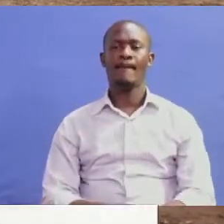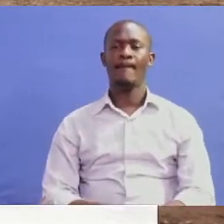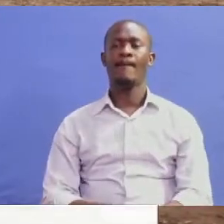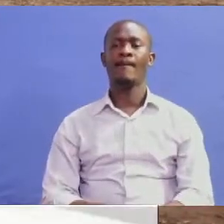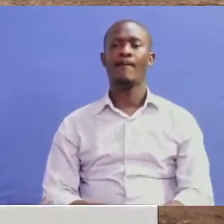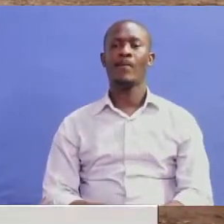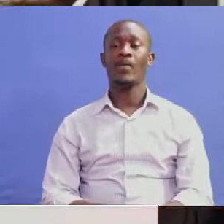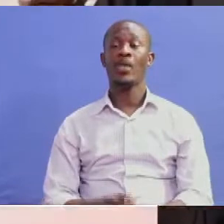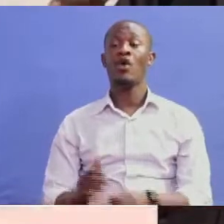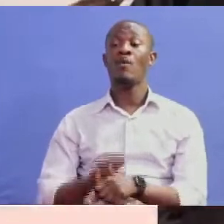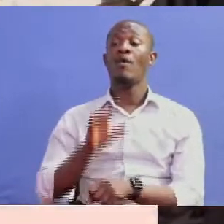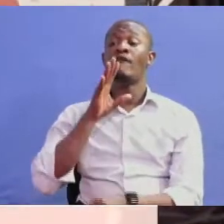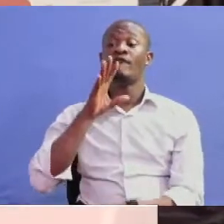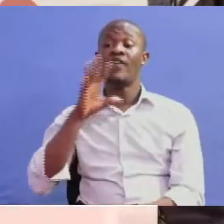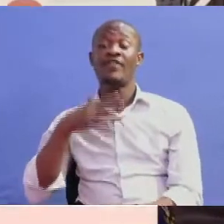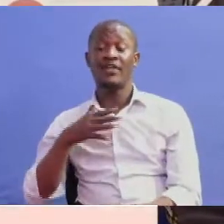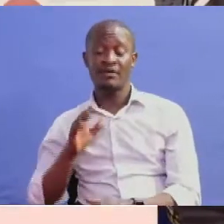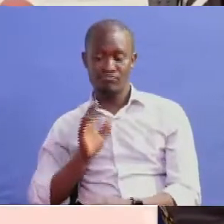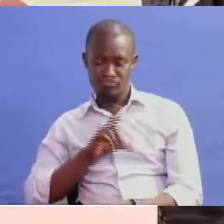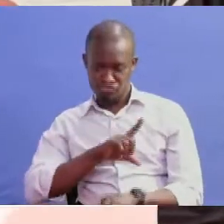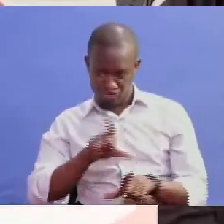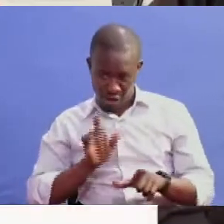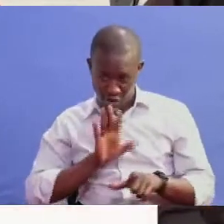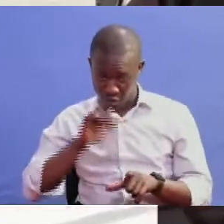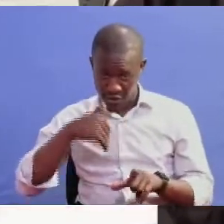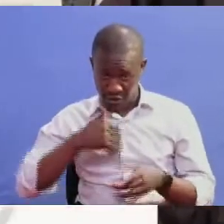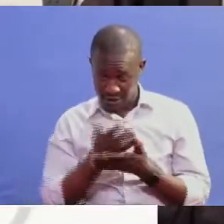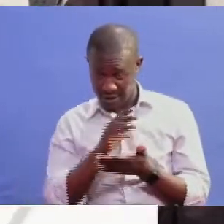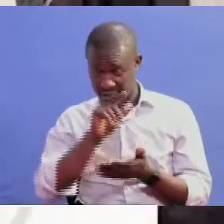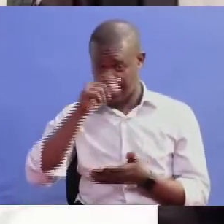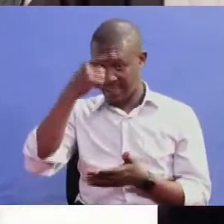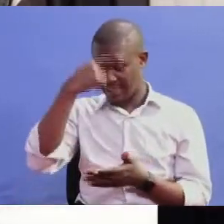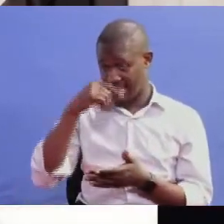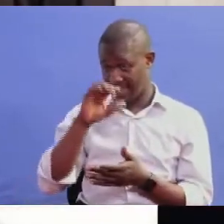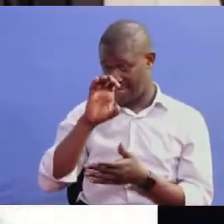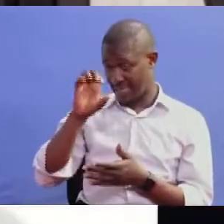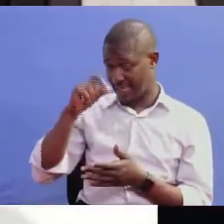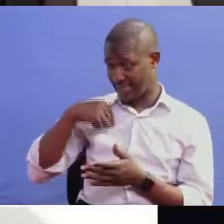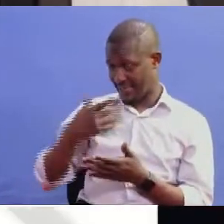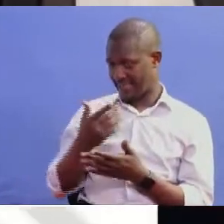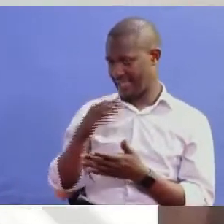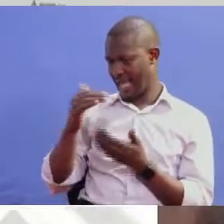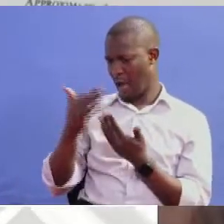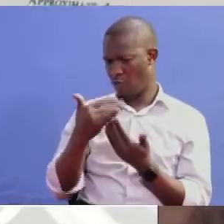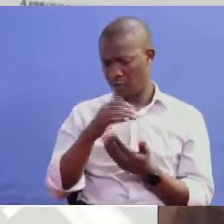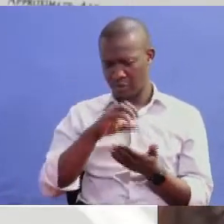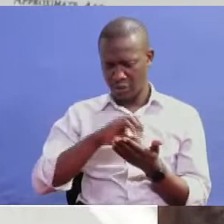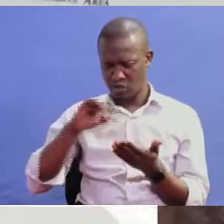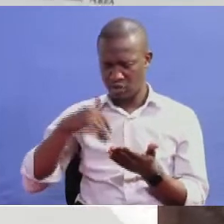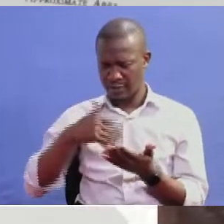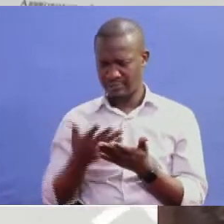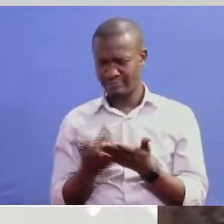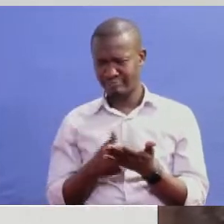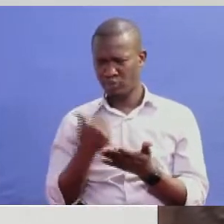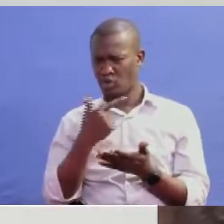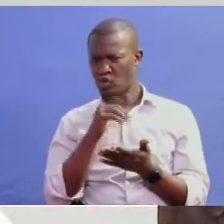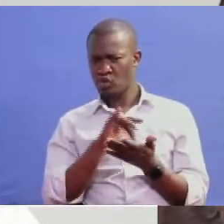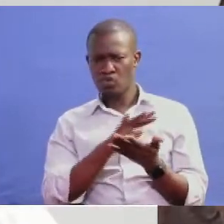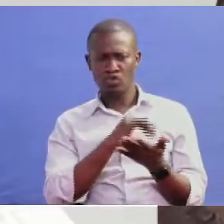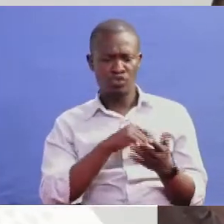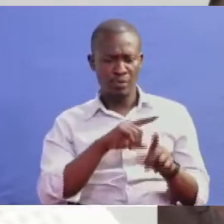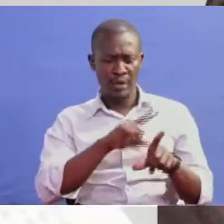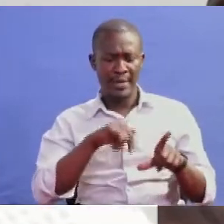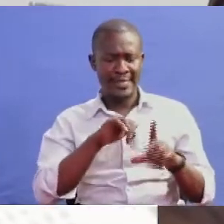And over 500 landowners in Mukunini, Kilimambogo in Thika East are counting losses after squatters who sold them lands